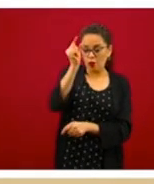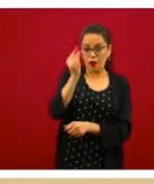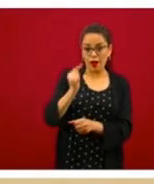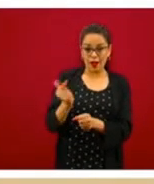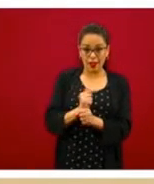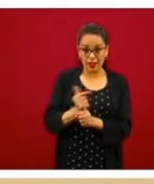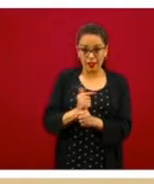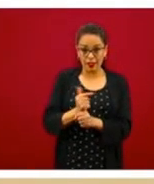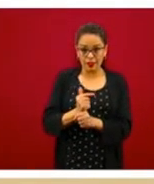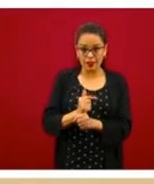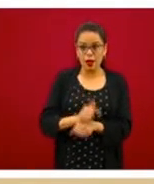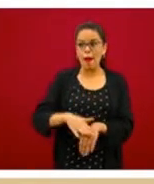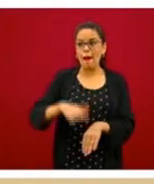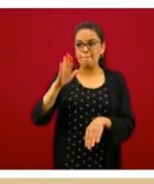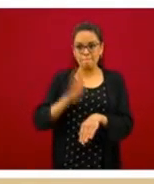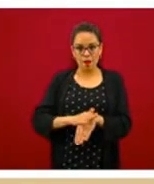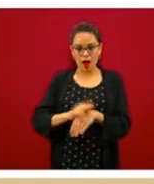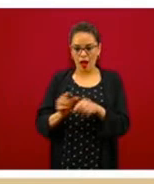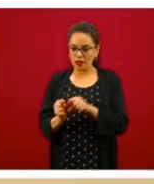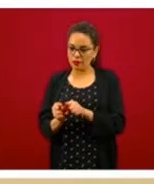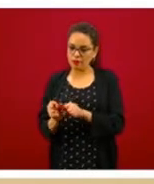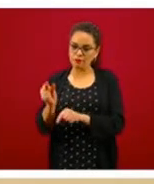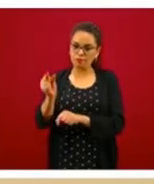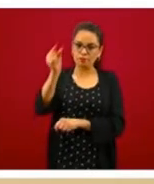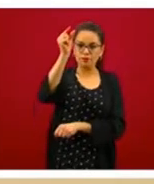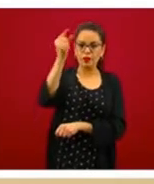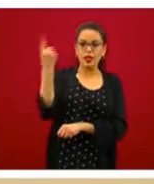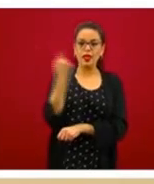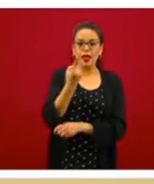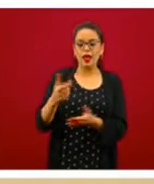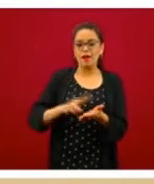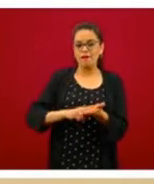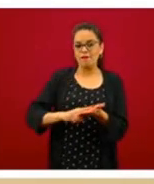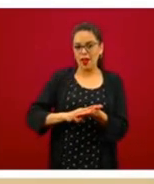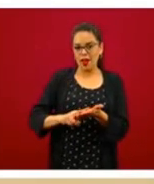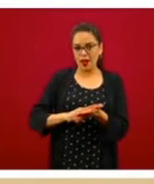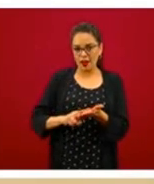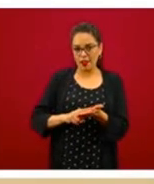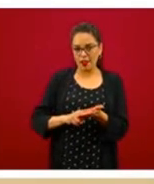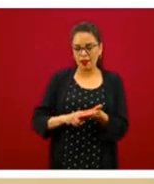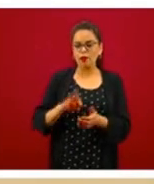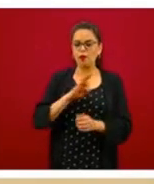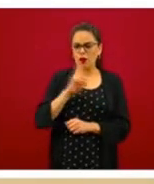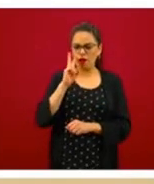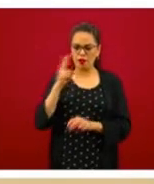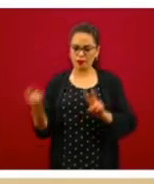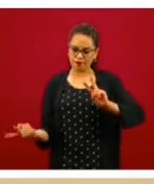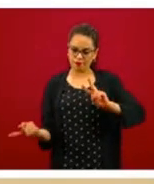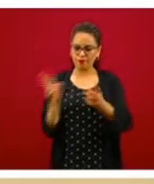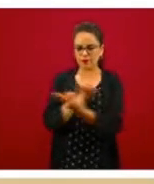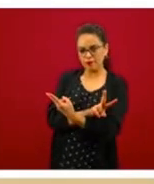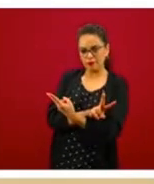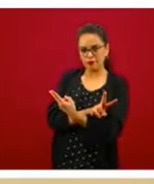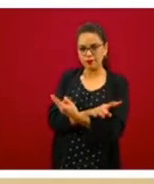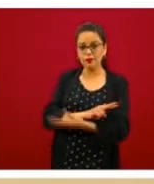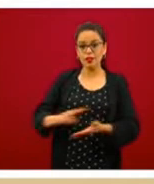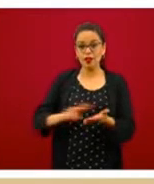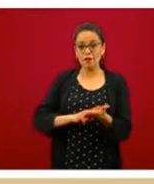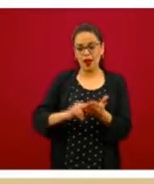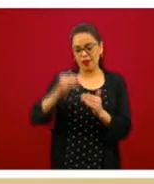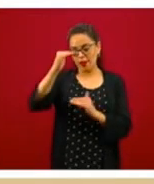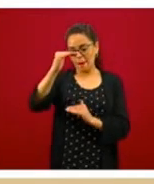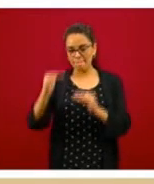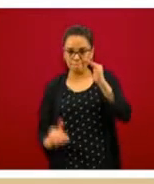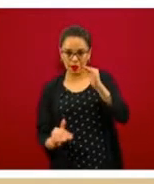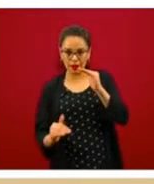see that the gray bar overcomes the green bar when there is a period